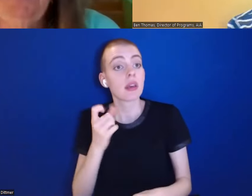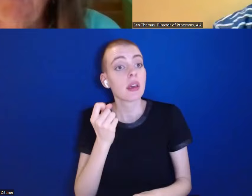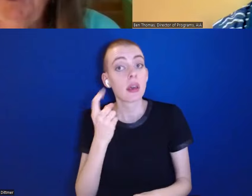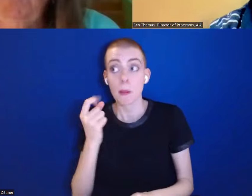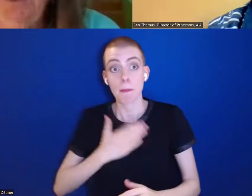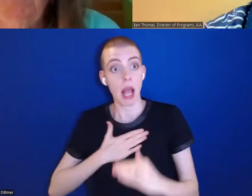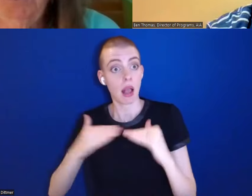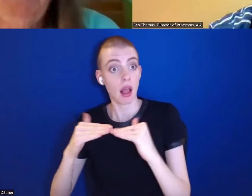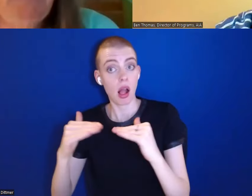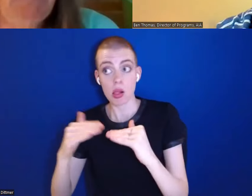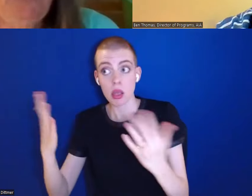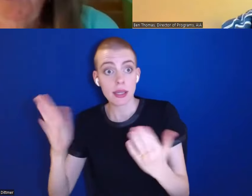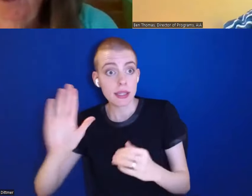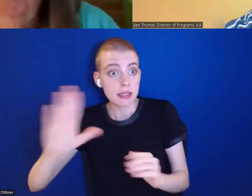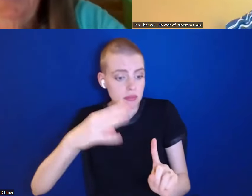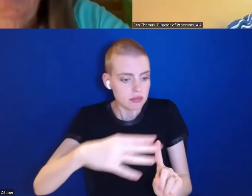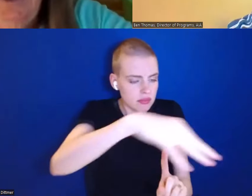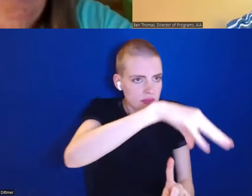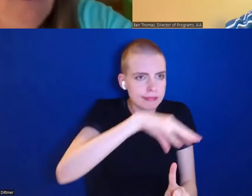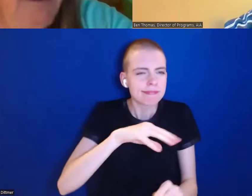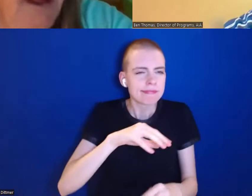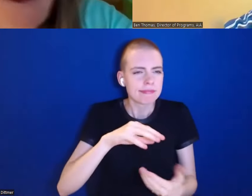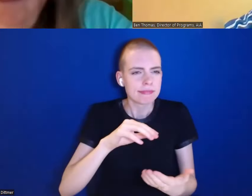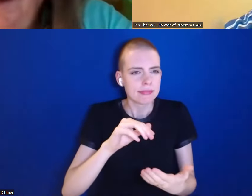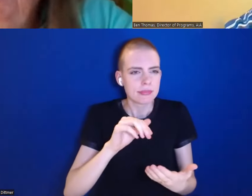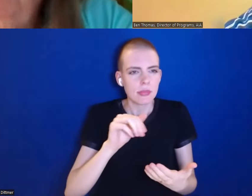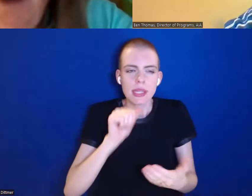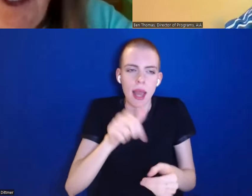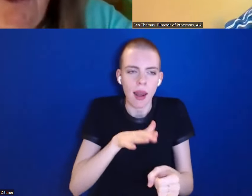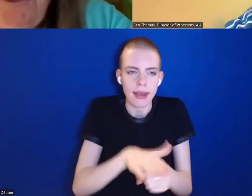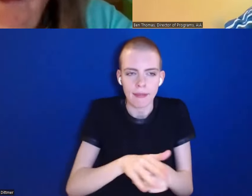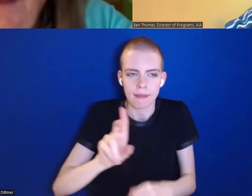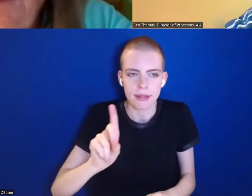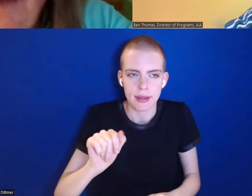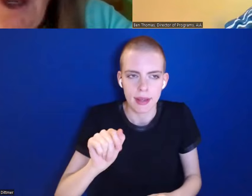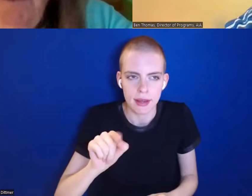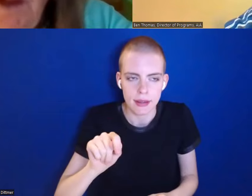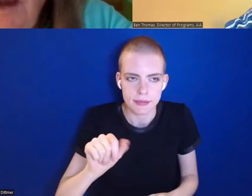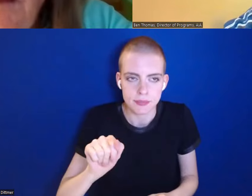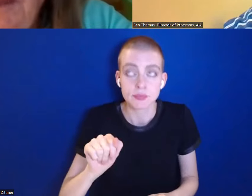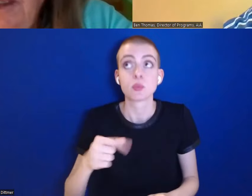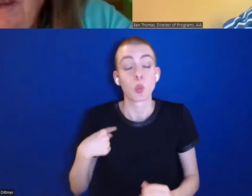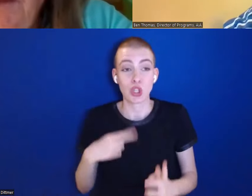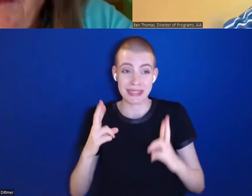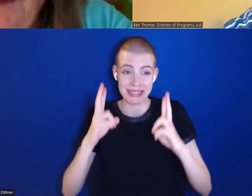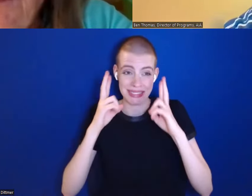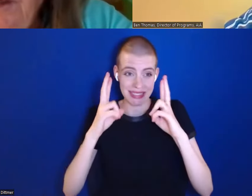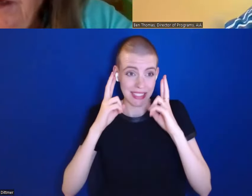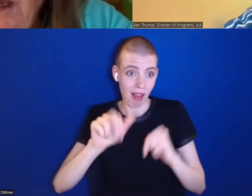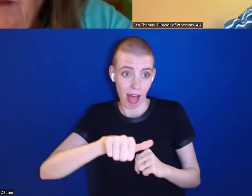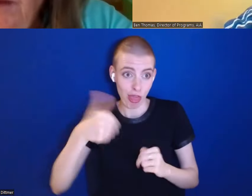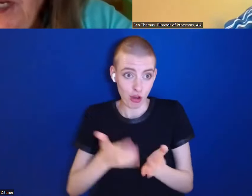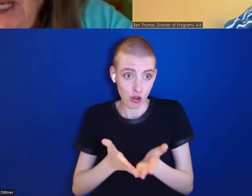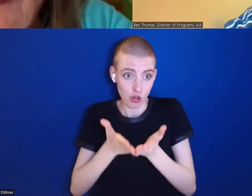fit something real. We're hoping. I think there's been a small canoe that's been found, I know, by the